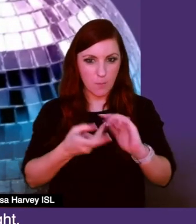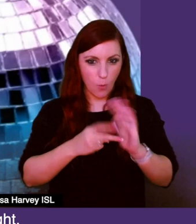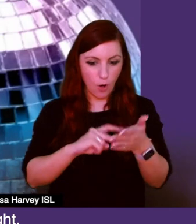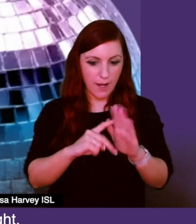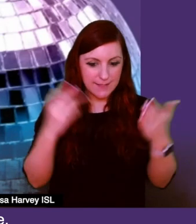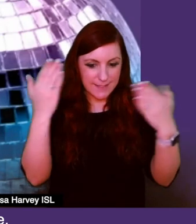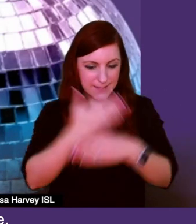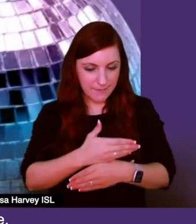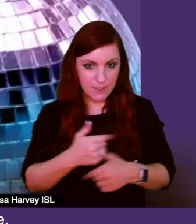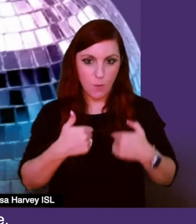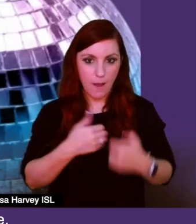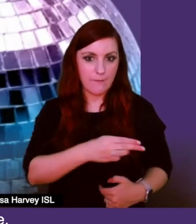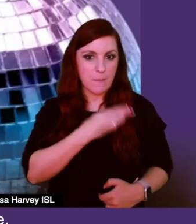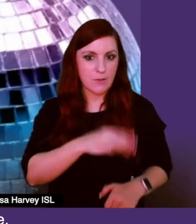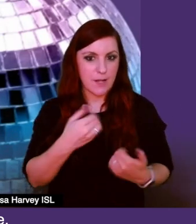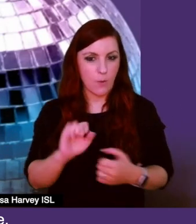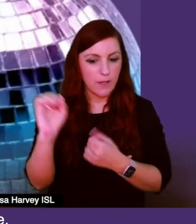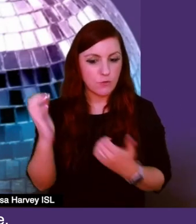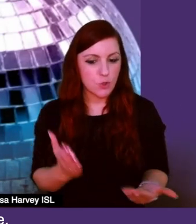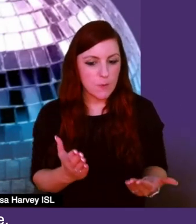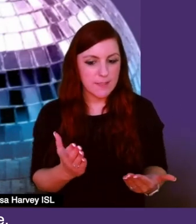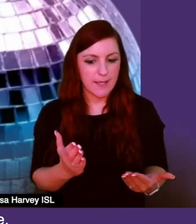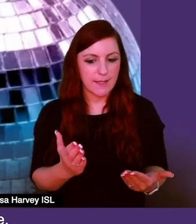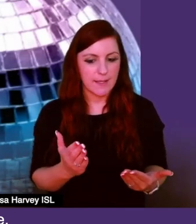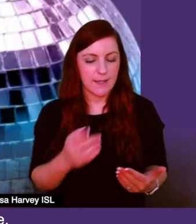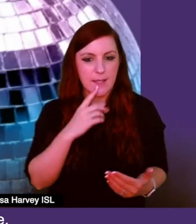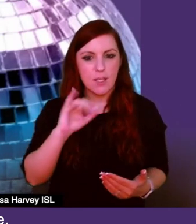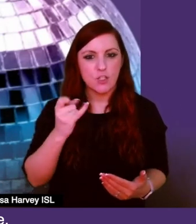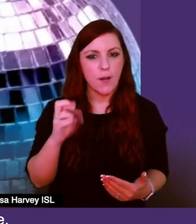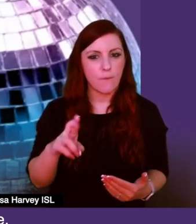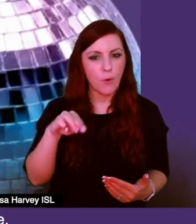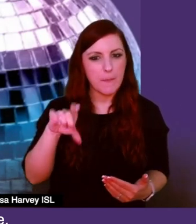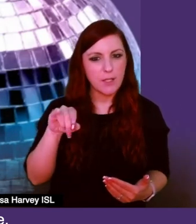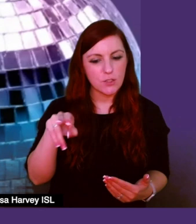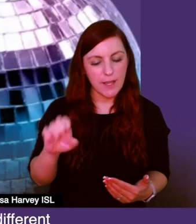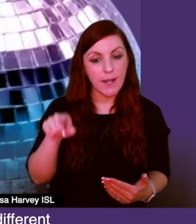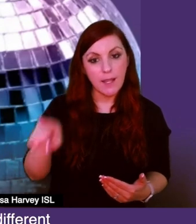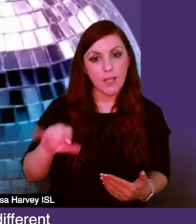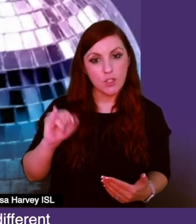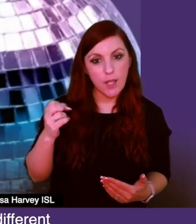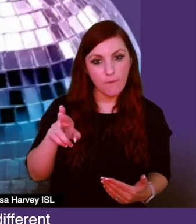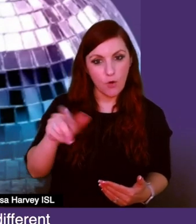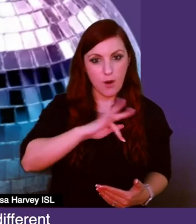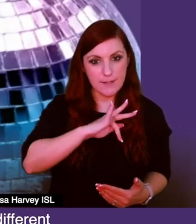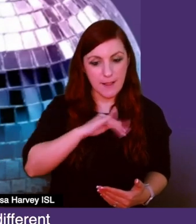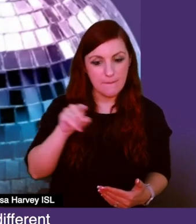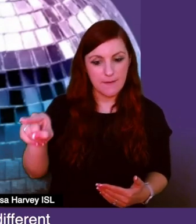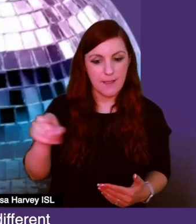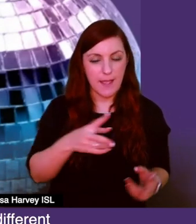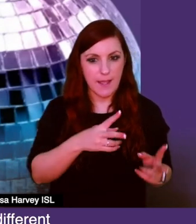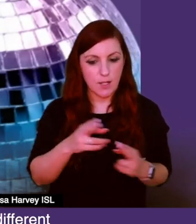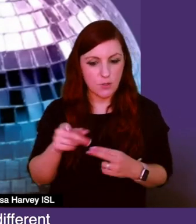organized tonight. I had the pleasure of introducing Jennifer McShane. Jennifer is an